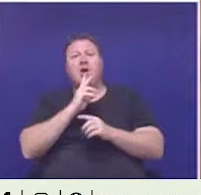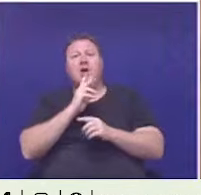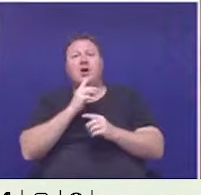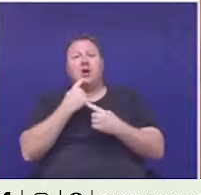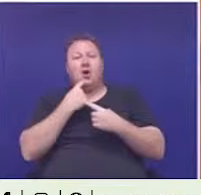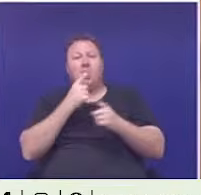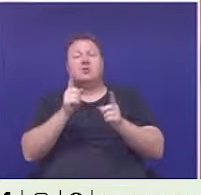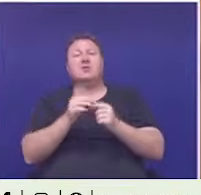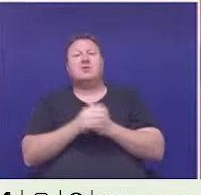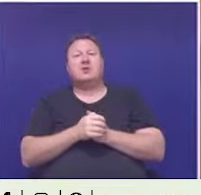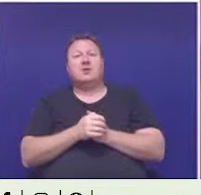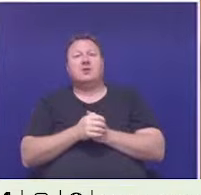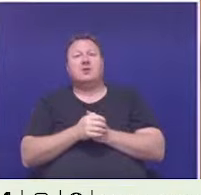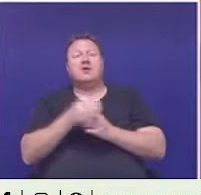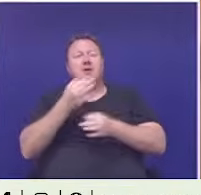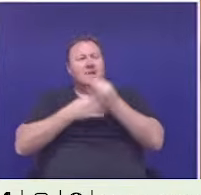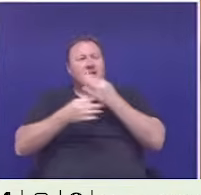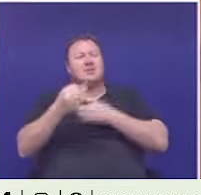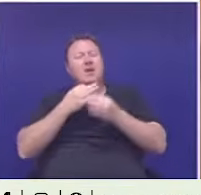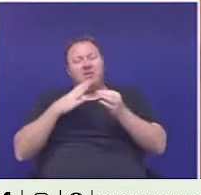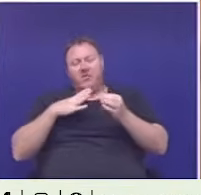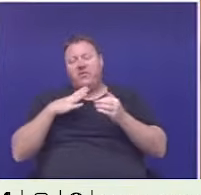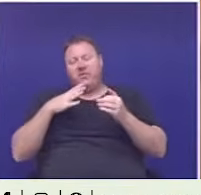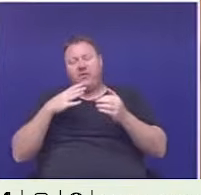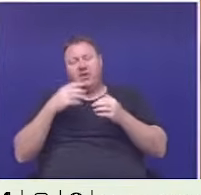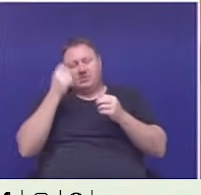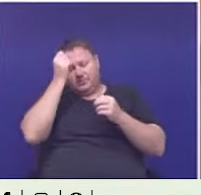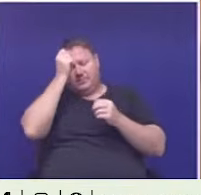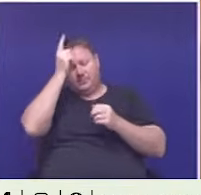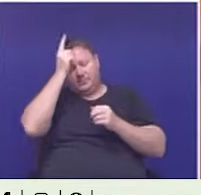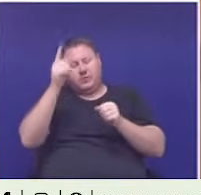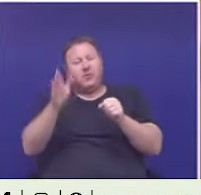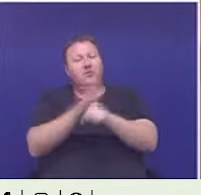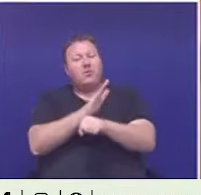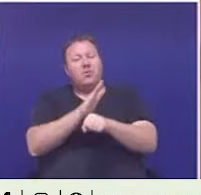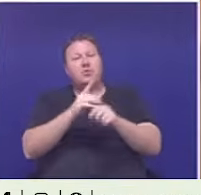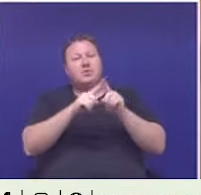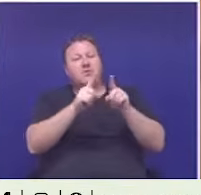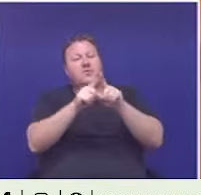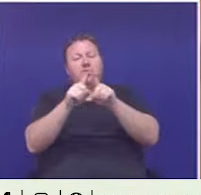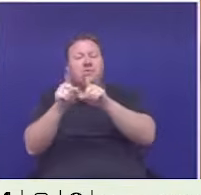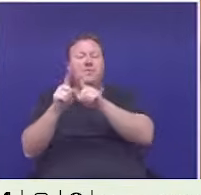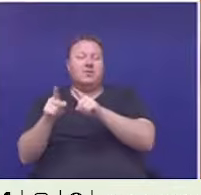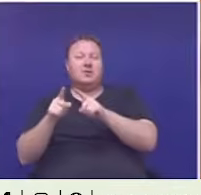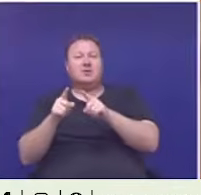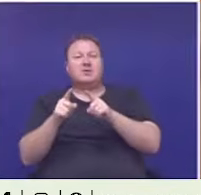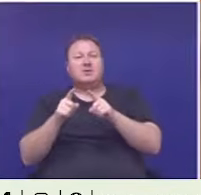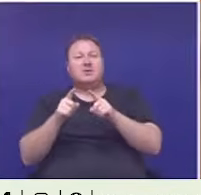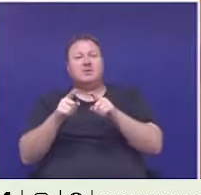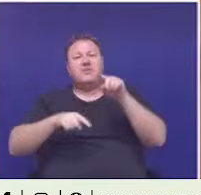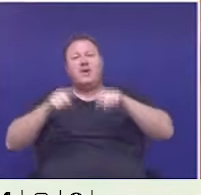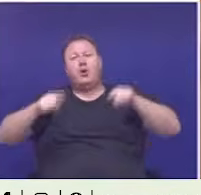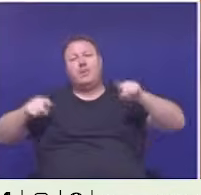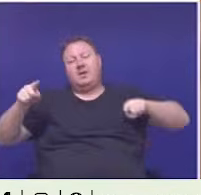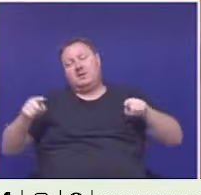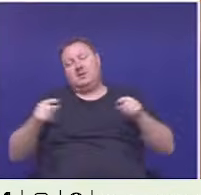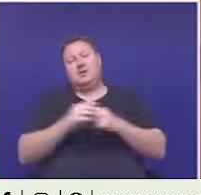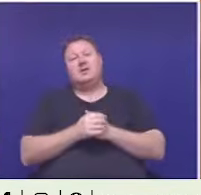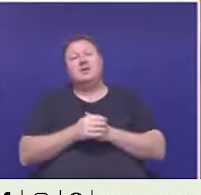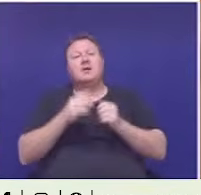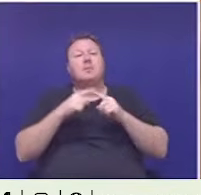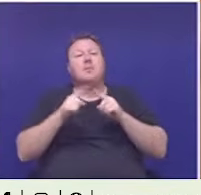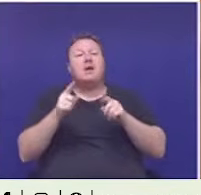have explained earlier on with regard to all the factors that play a role. But I mean, we must at least can